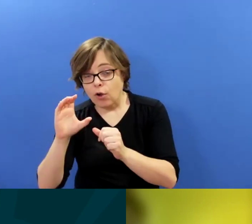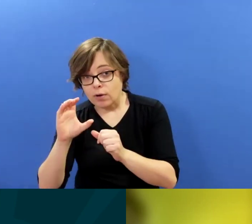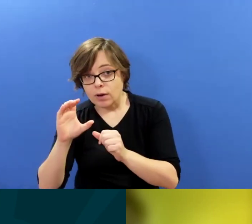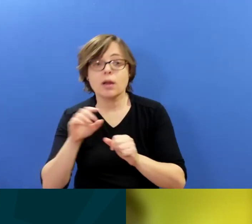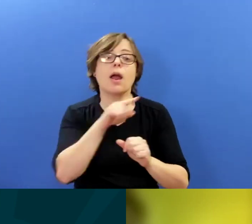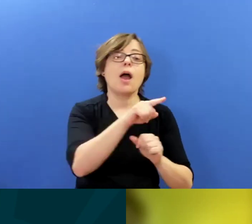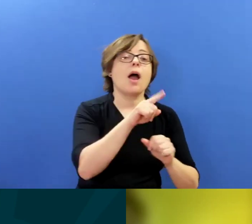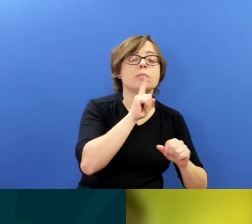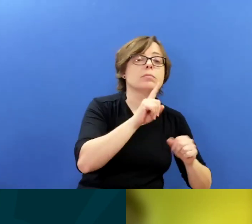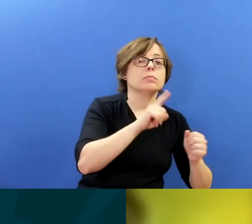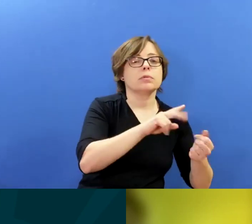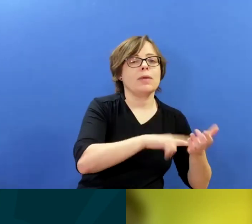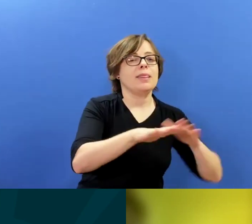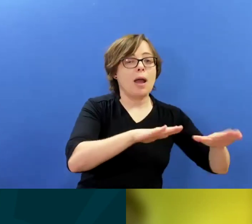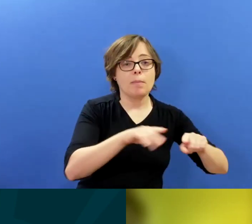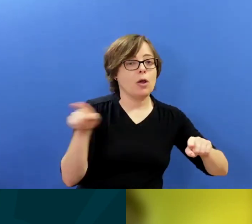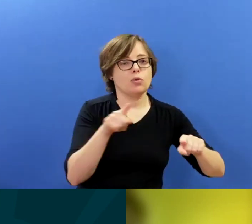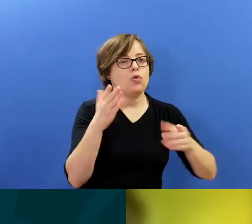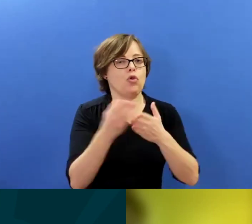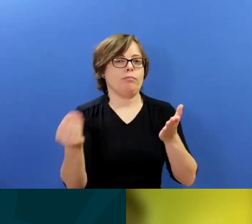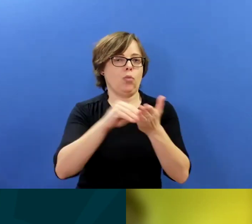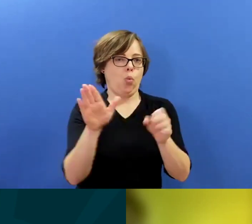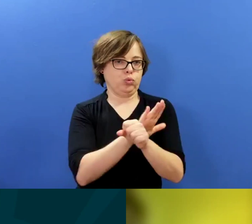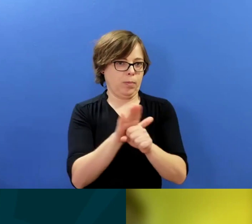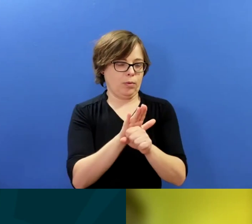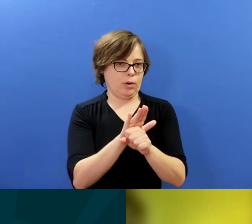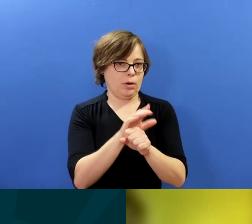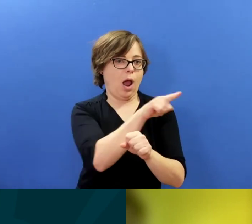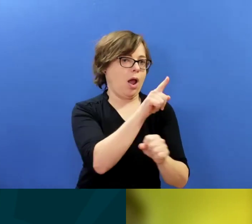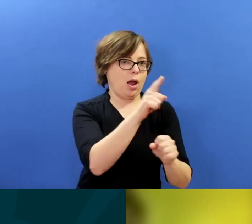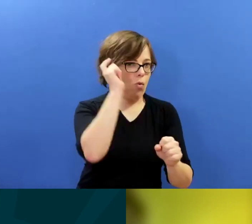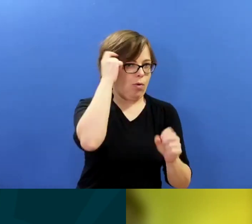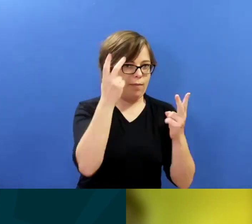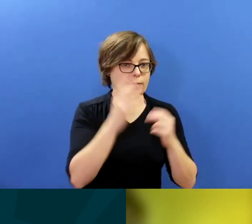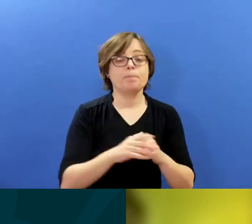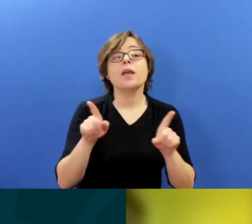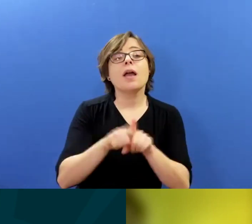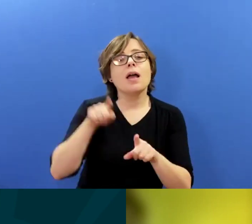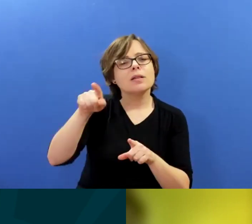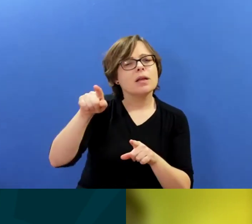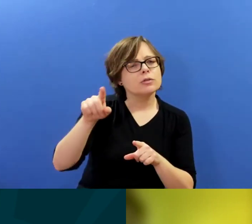is just an addition to the analog form, I believe.